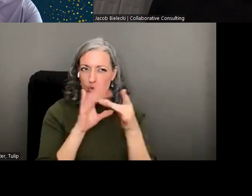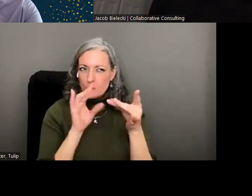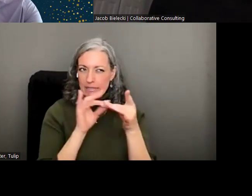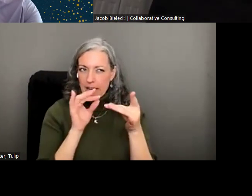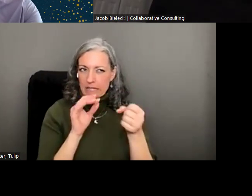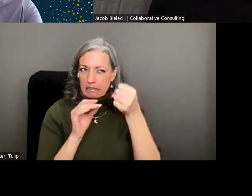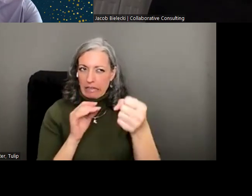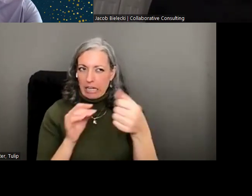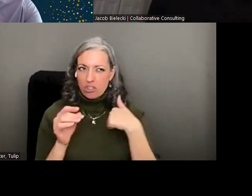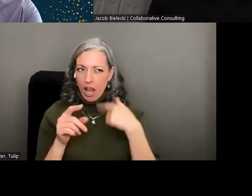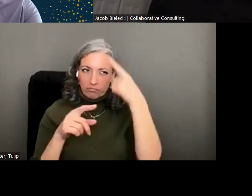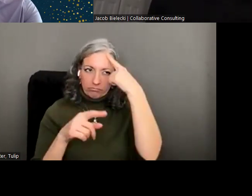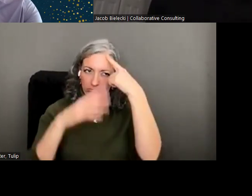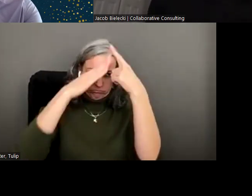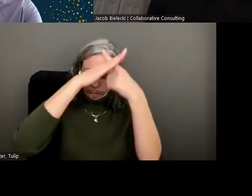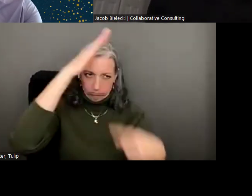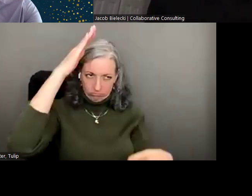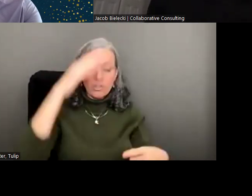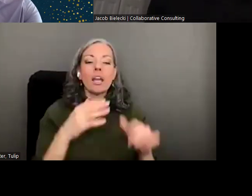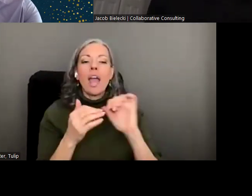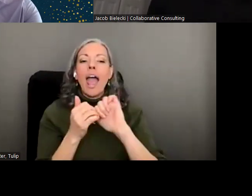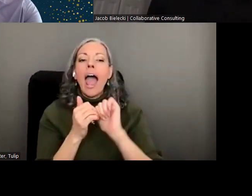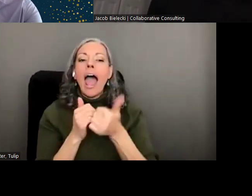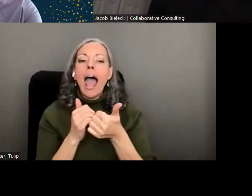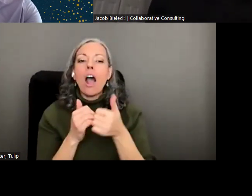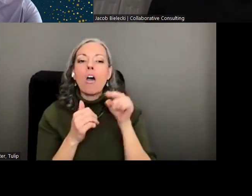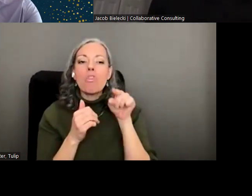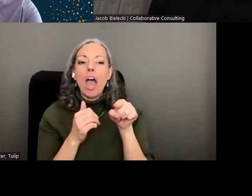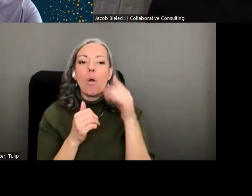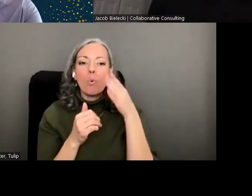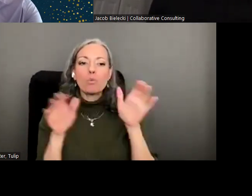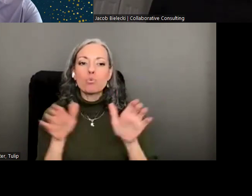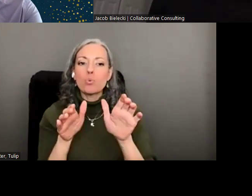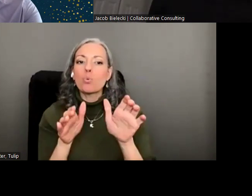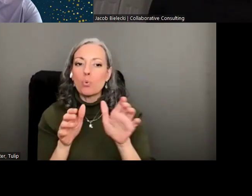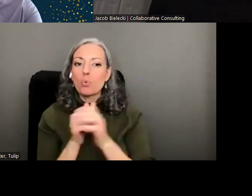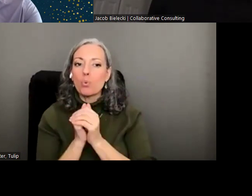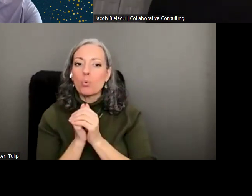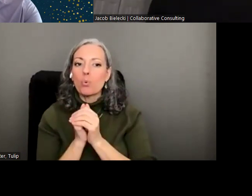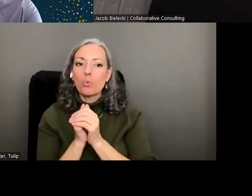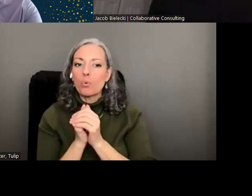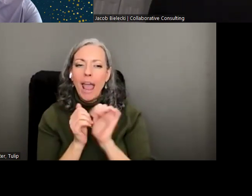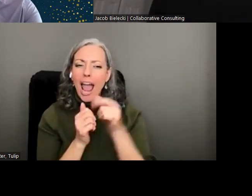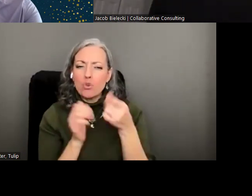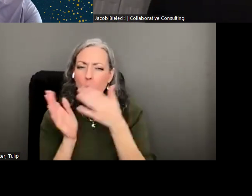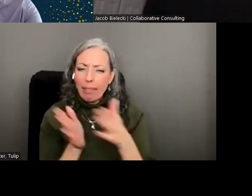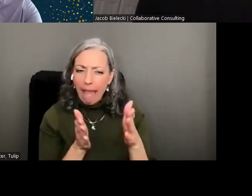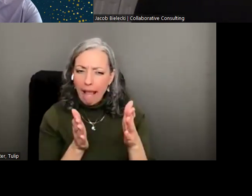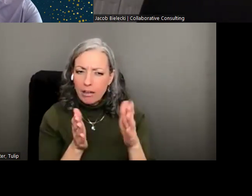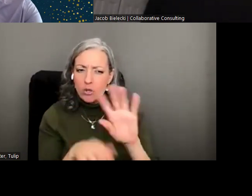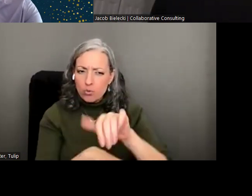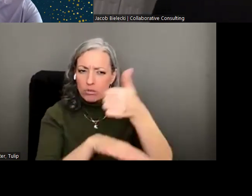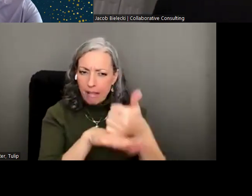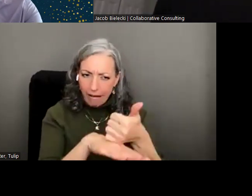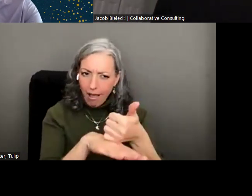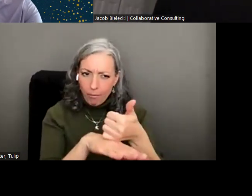lost it. How is this going to be done? How do you plan to implement this in